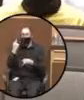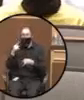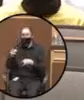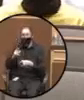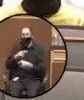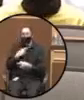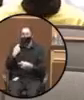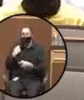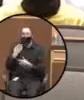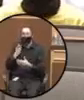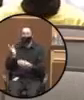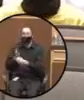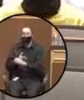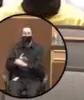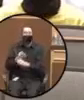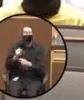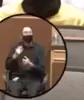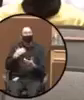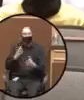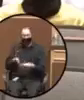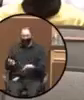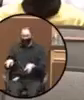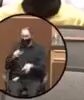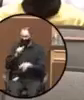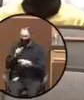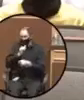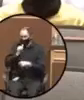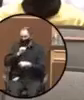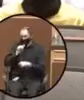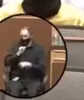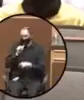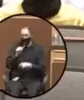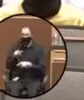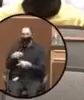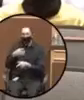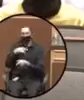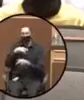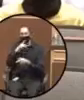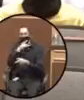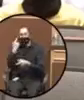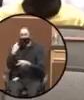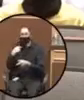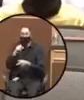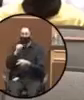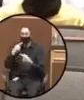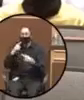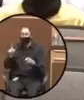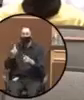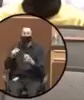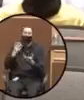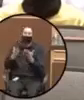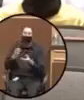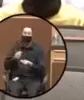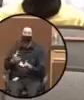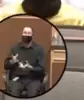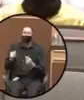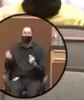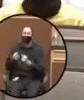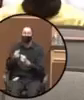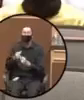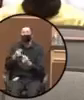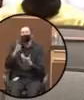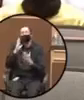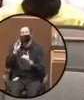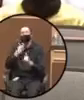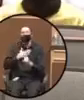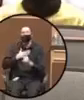Our children should not be made to suffer any longer in a mask that does not work and also can cause them harm. Thank you for listening to me, and I hope my feedback will help you